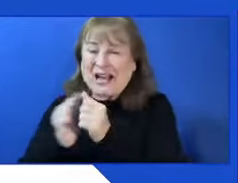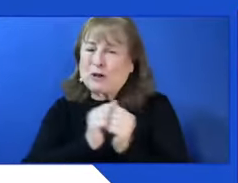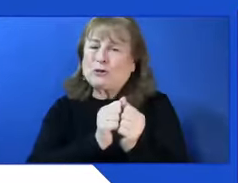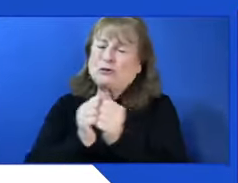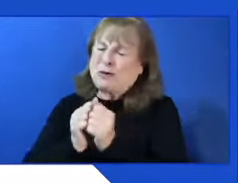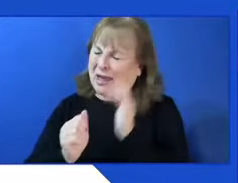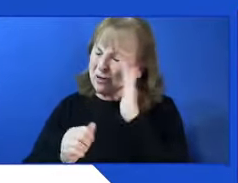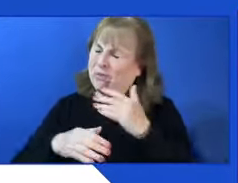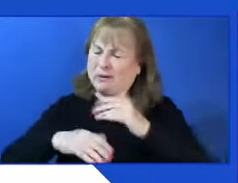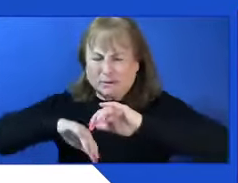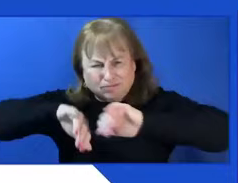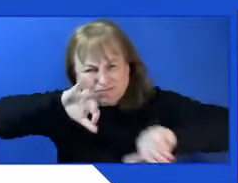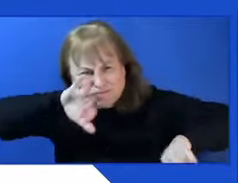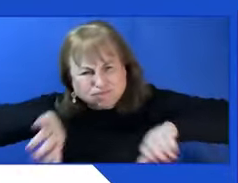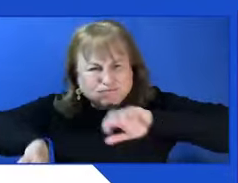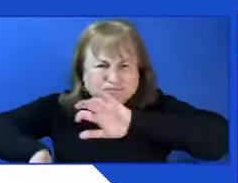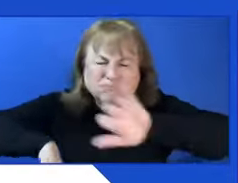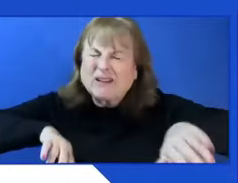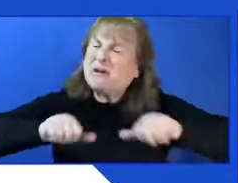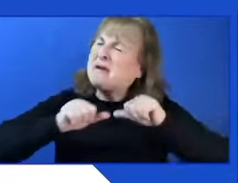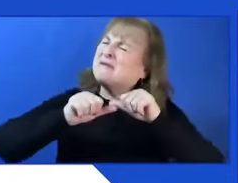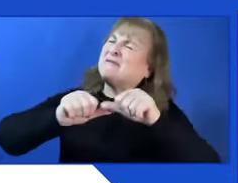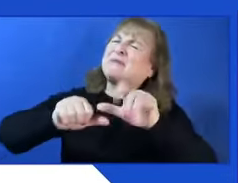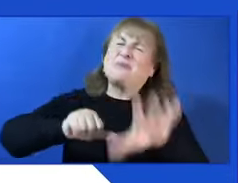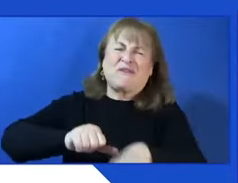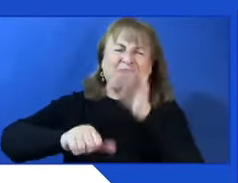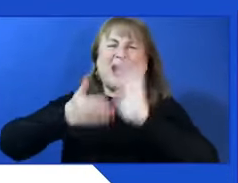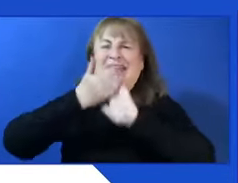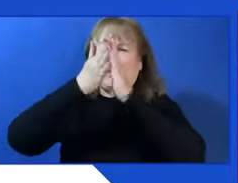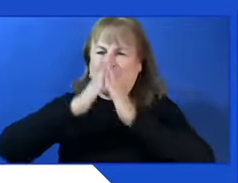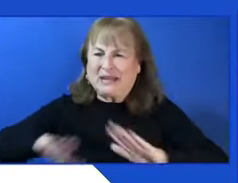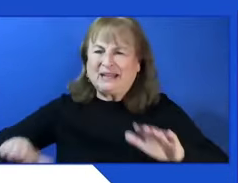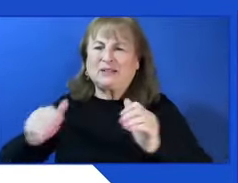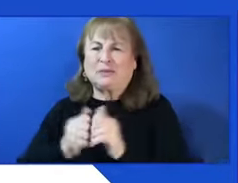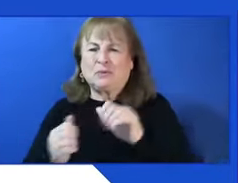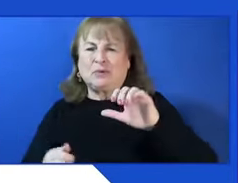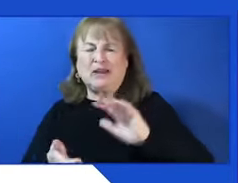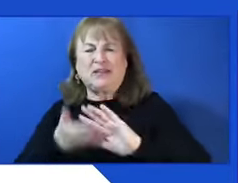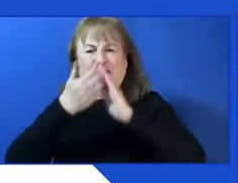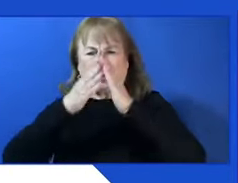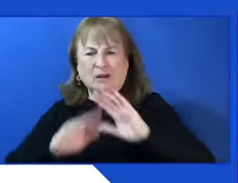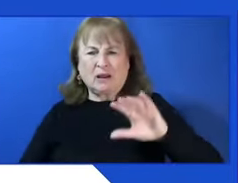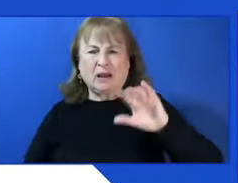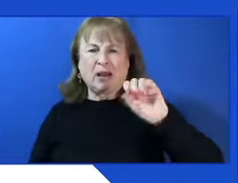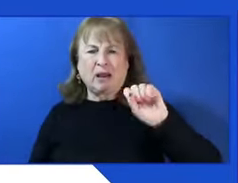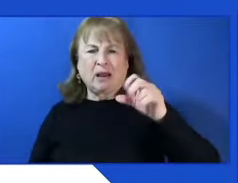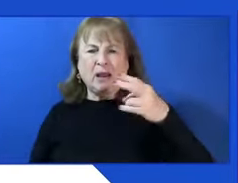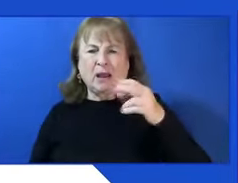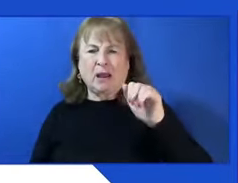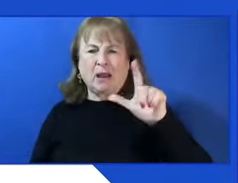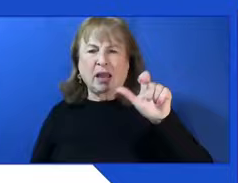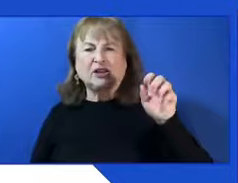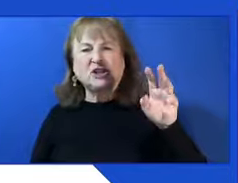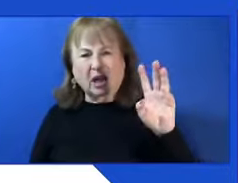forge a lasting peace. Inshallah. Bezirat